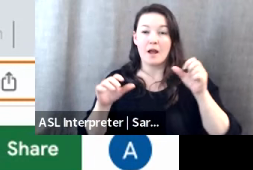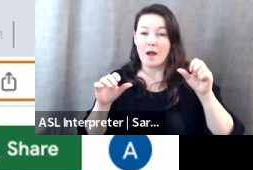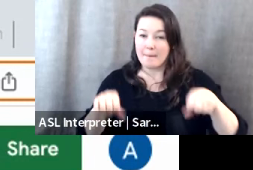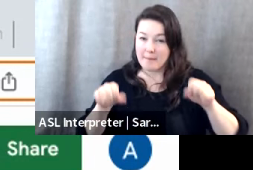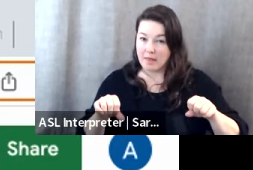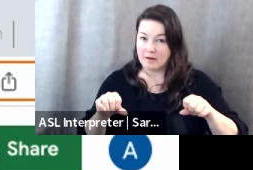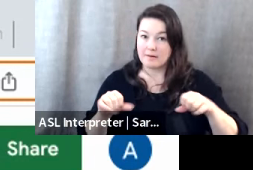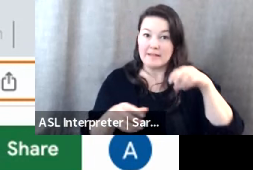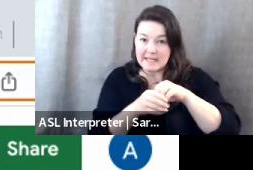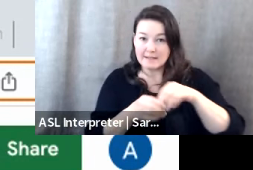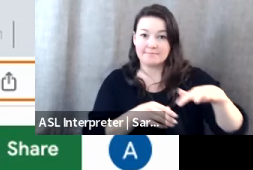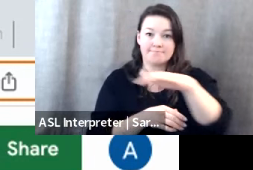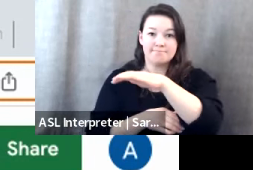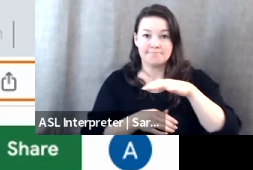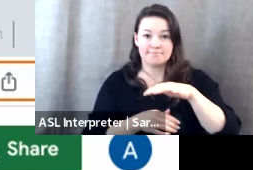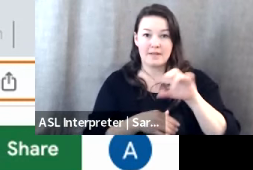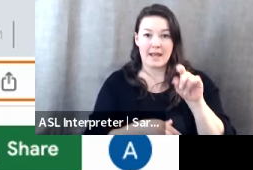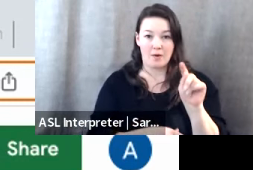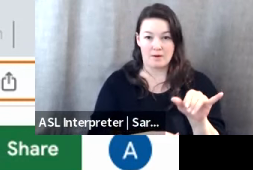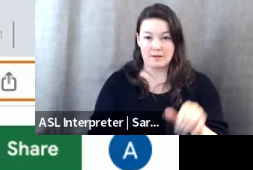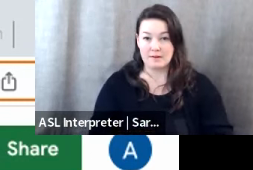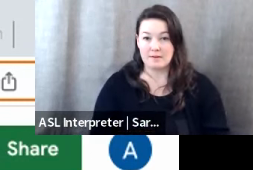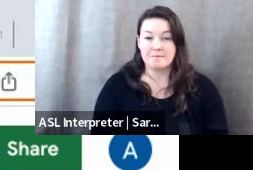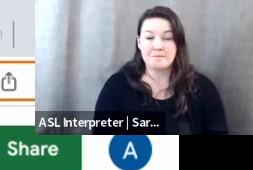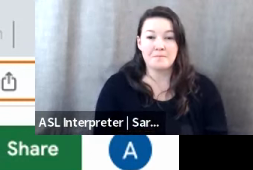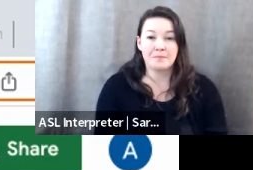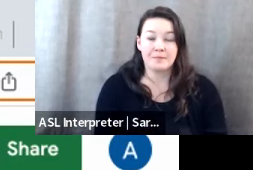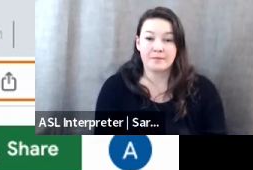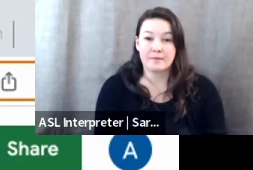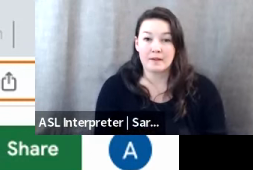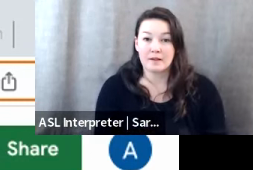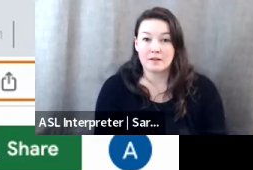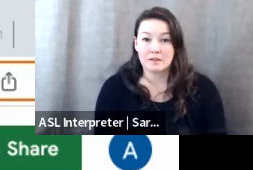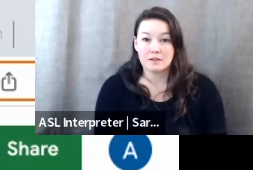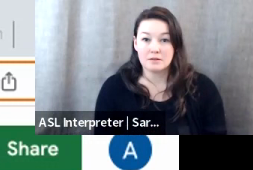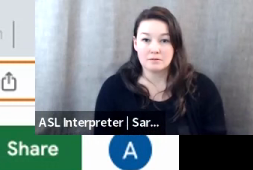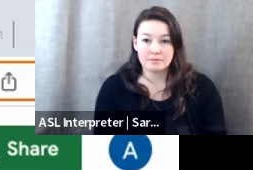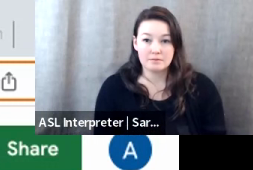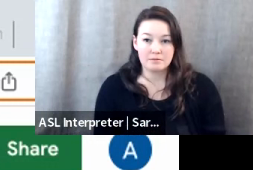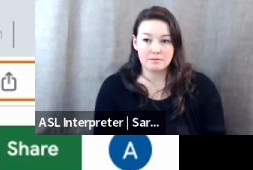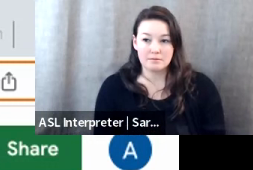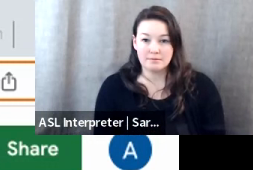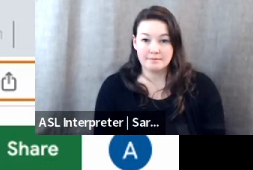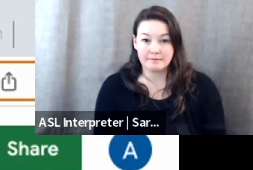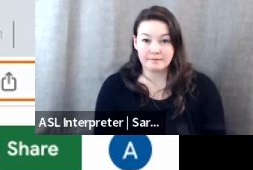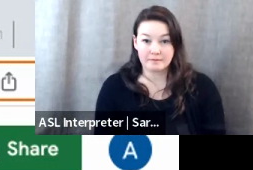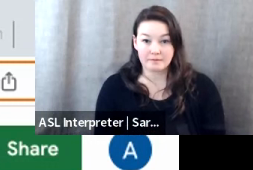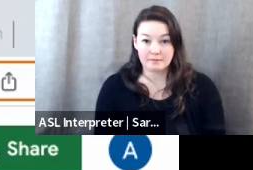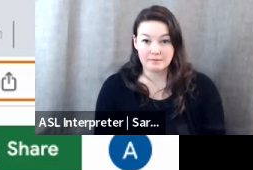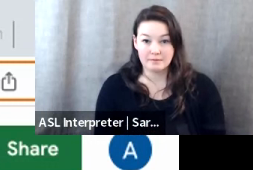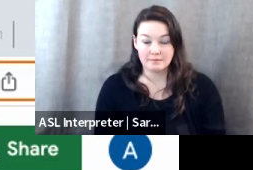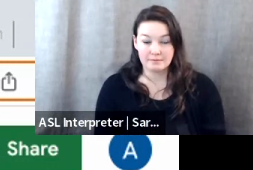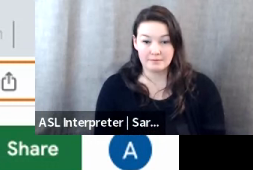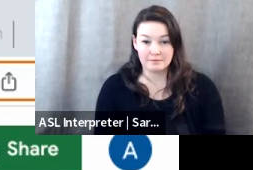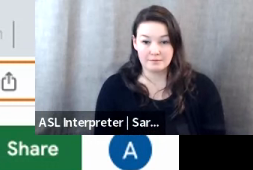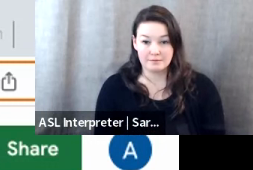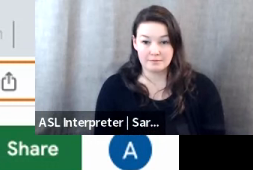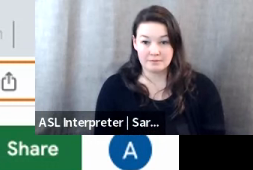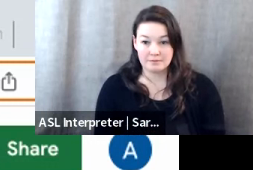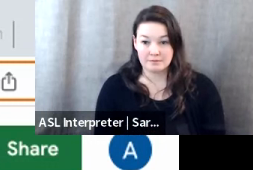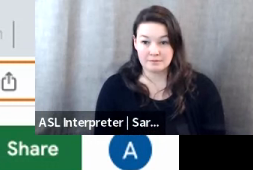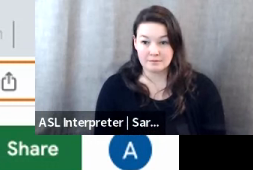es fundar más recursos para lo que es cuidado de niños. Estamos viendo una escasez de personal que se